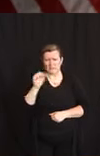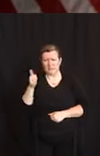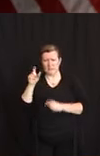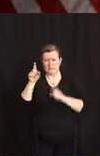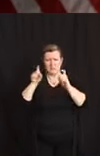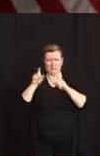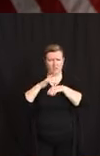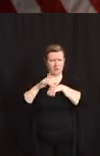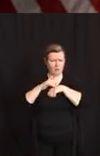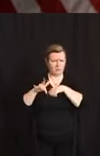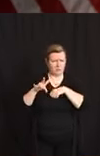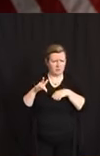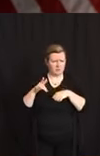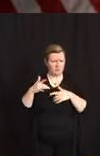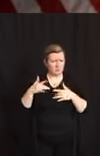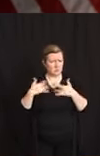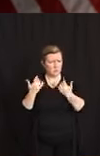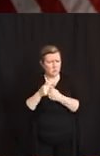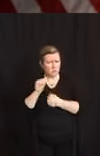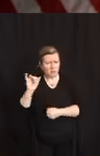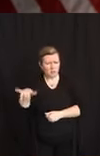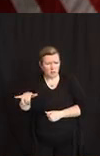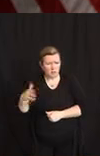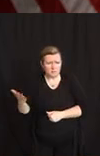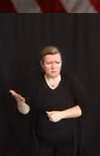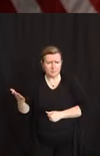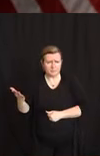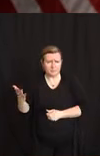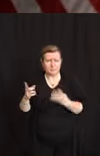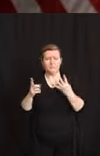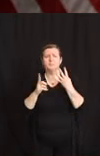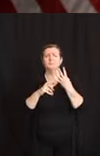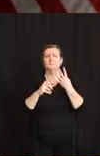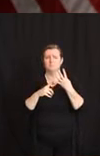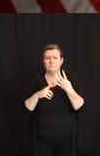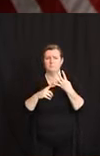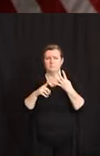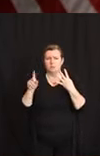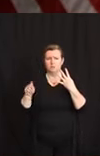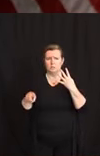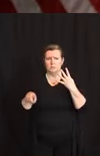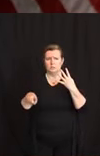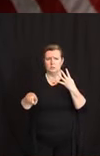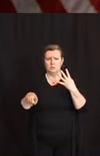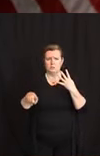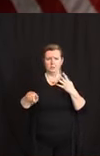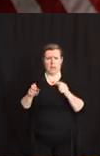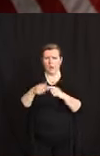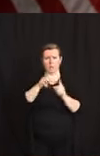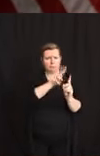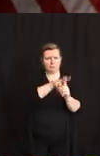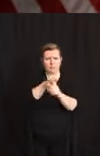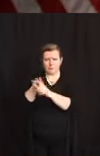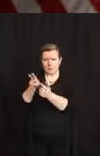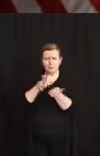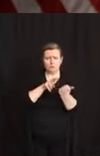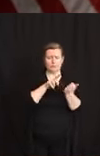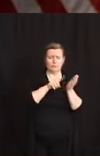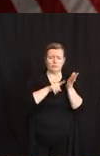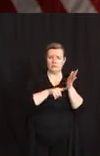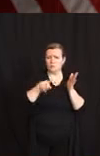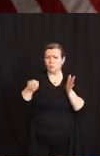to the division that inspects nursing homes, and have more been assigned since the pandemic? With testing sites in Paramus and Homedale sometimes not hitting